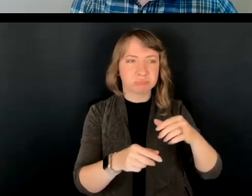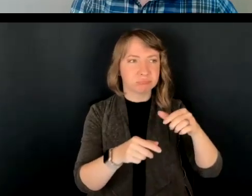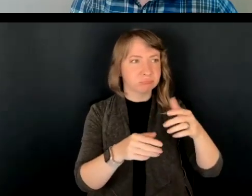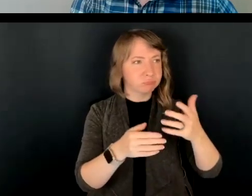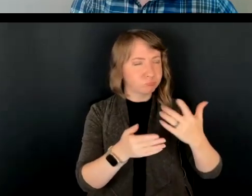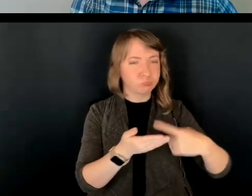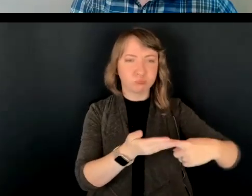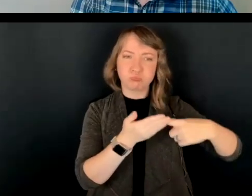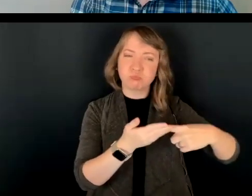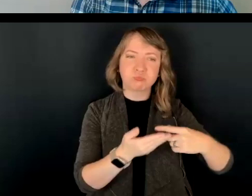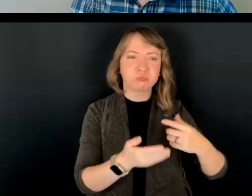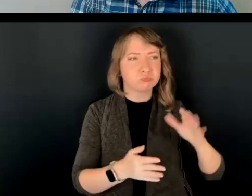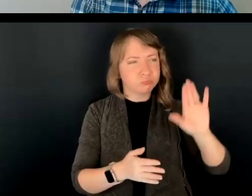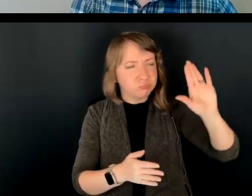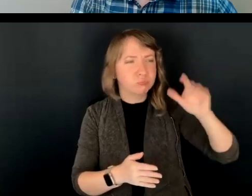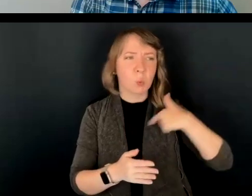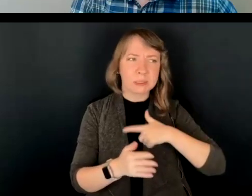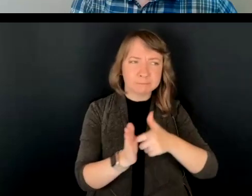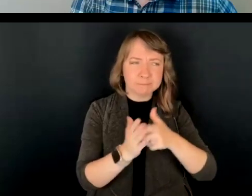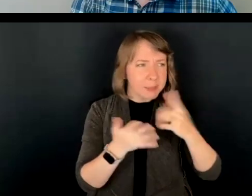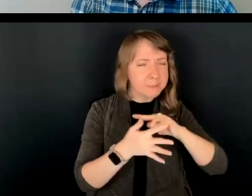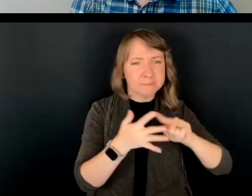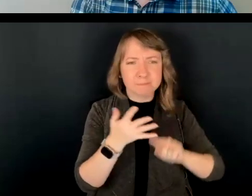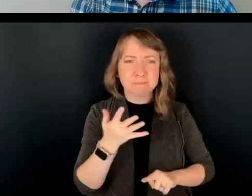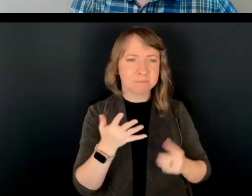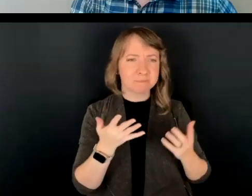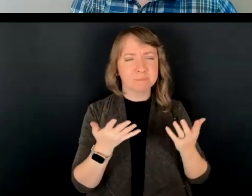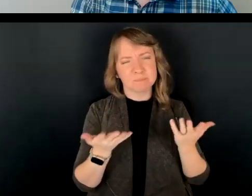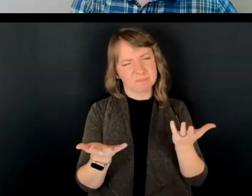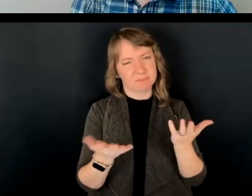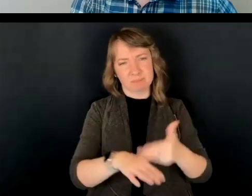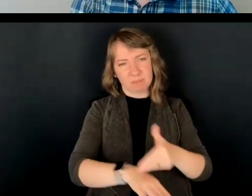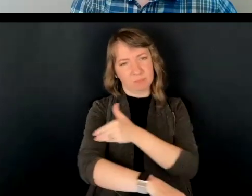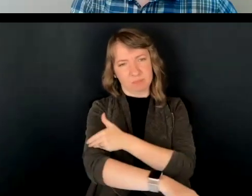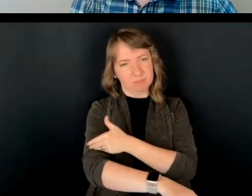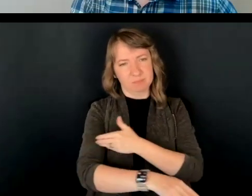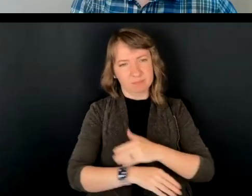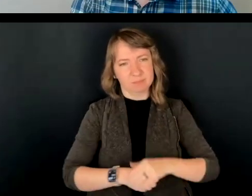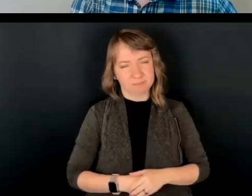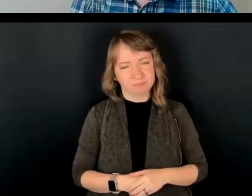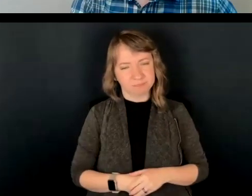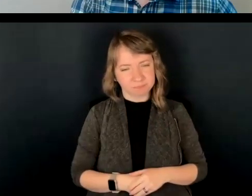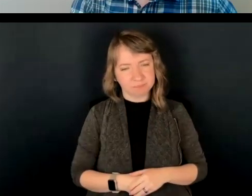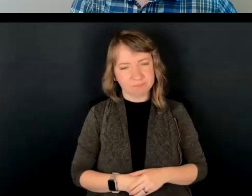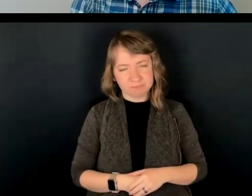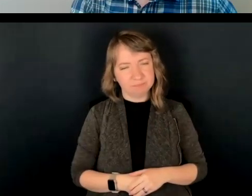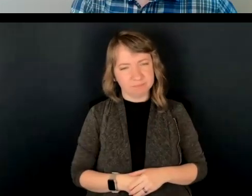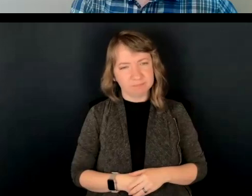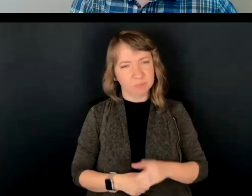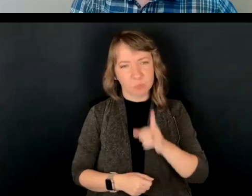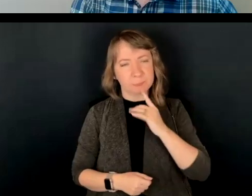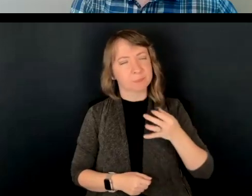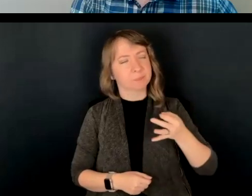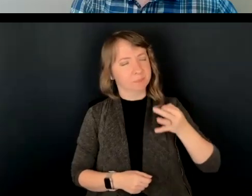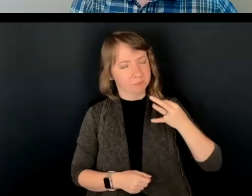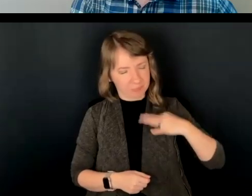get what you need out of them, to show up in the way you need to show up. And And that's going to be a huge asset for you. Like the